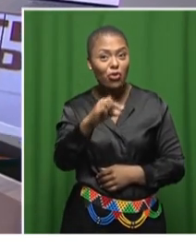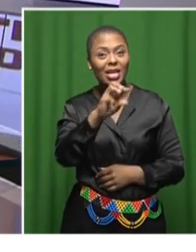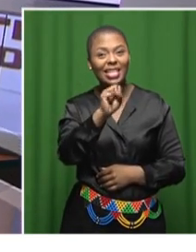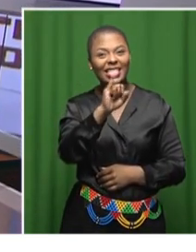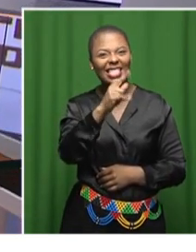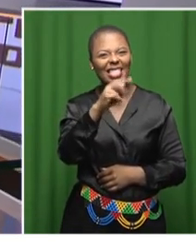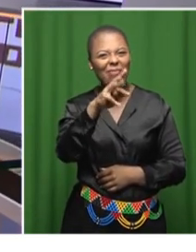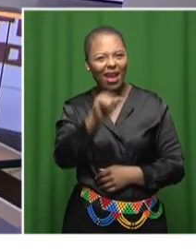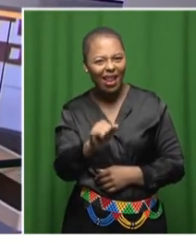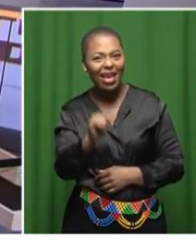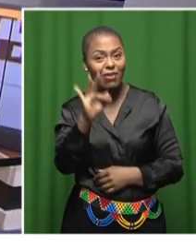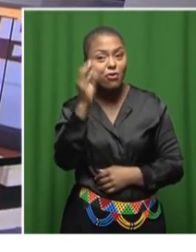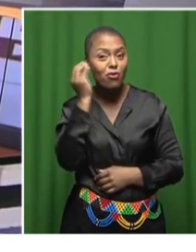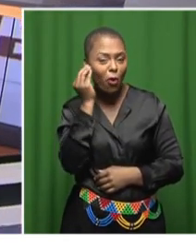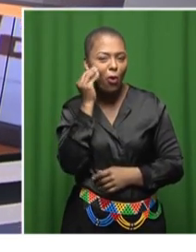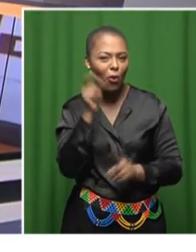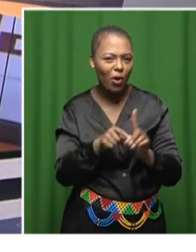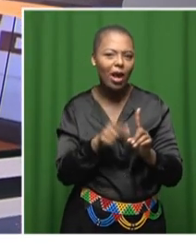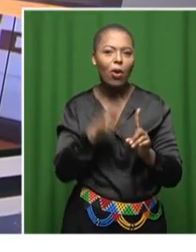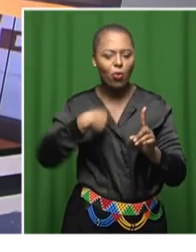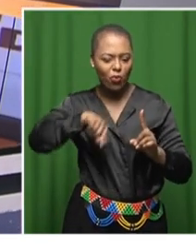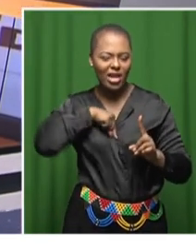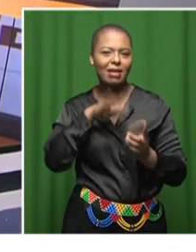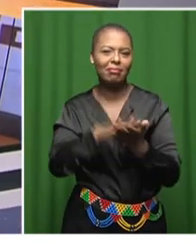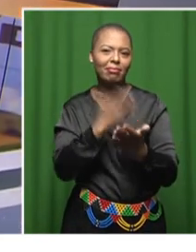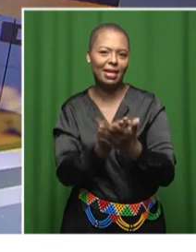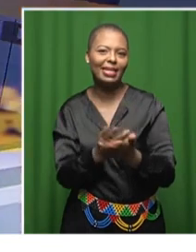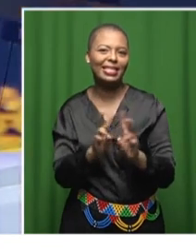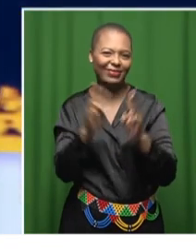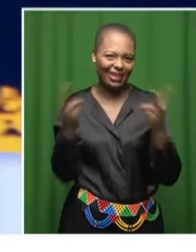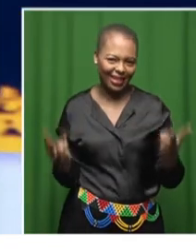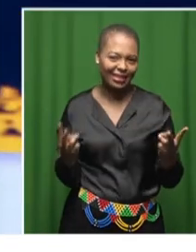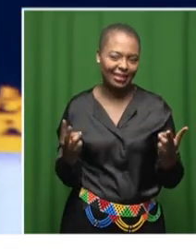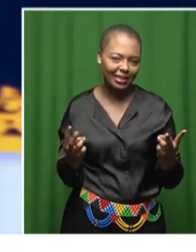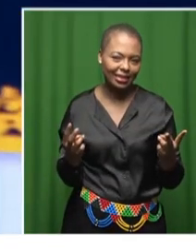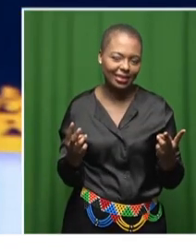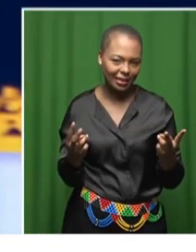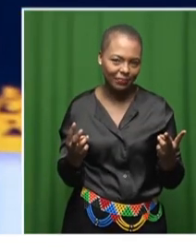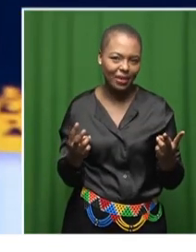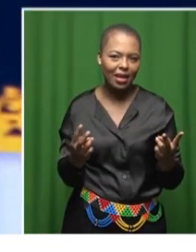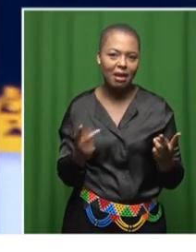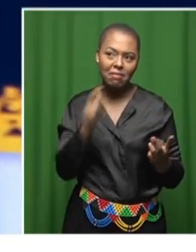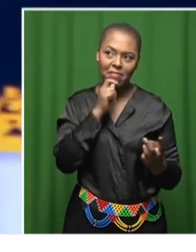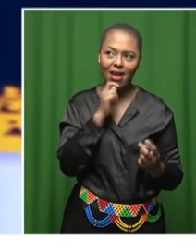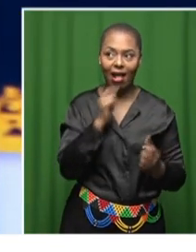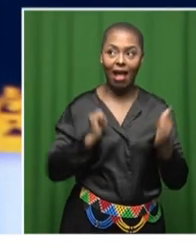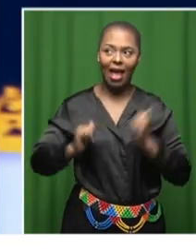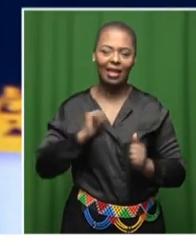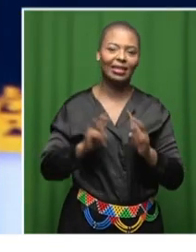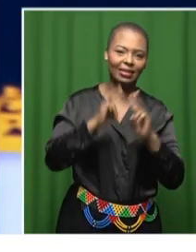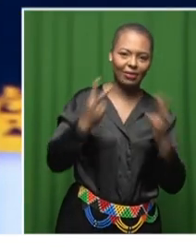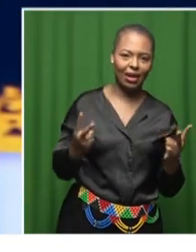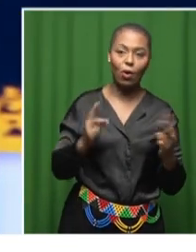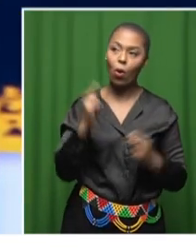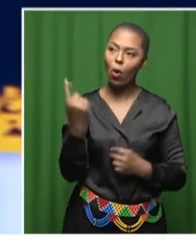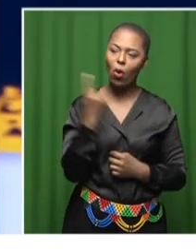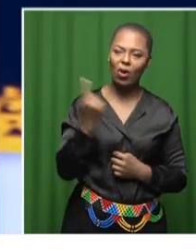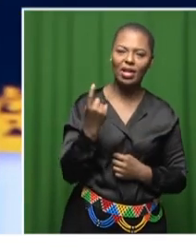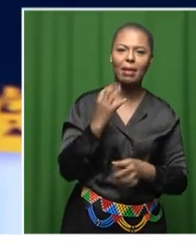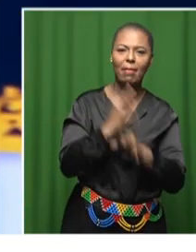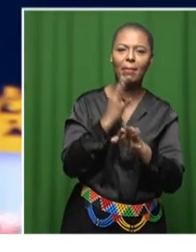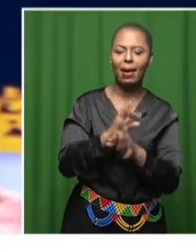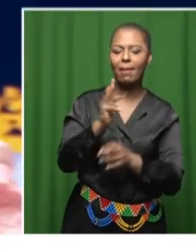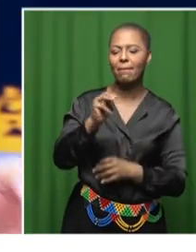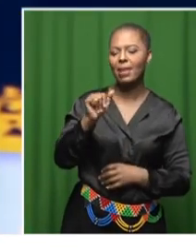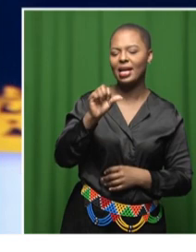we interpret it differently. We have immense talent on stage. So we take a look at that, not only Ntate Masekela's song,